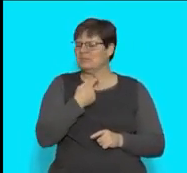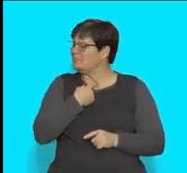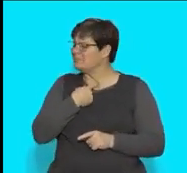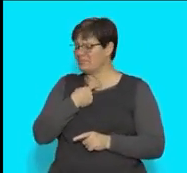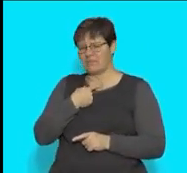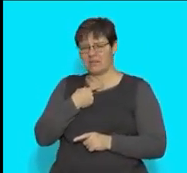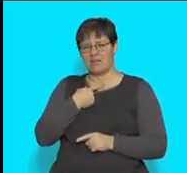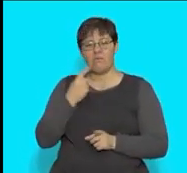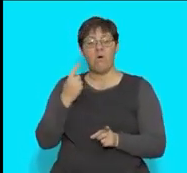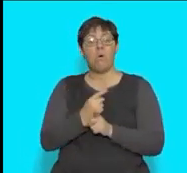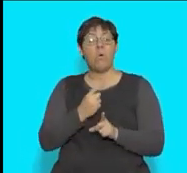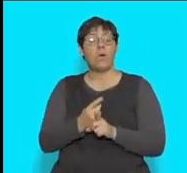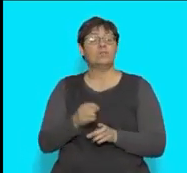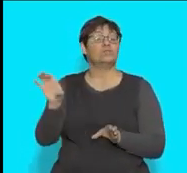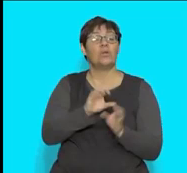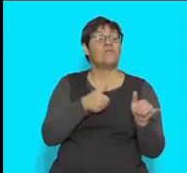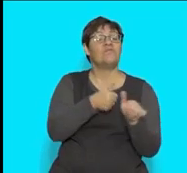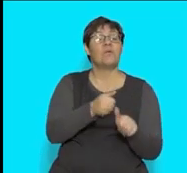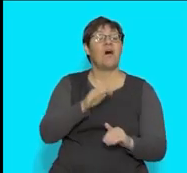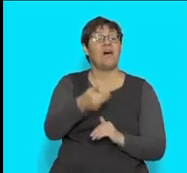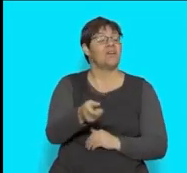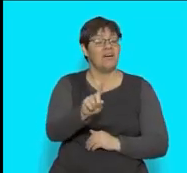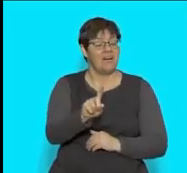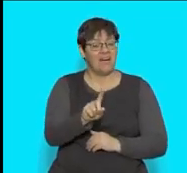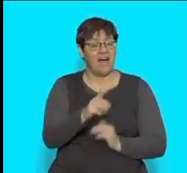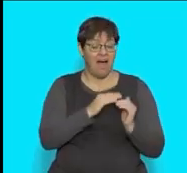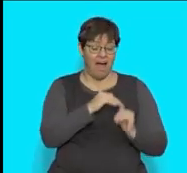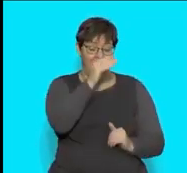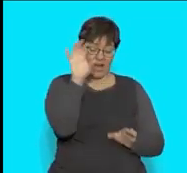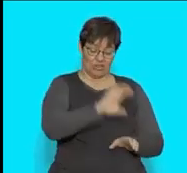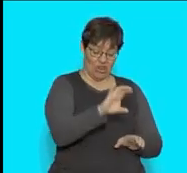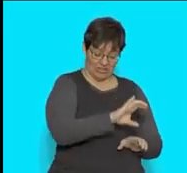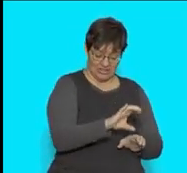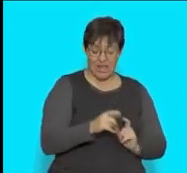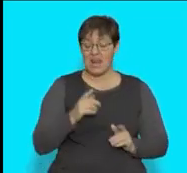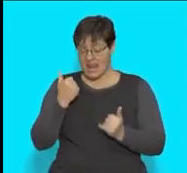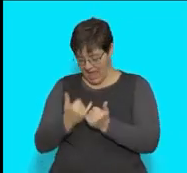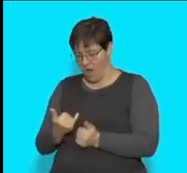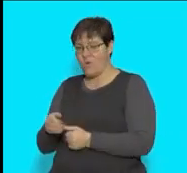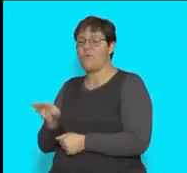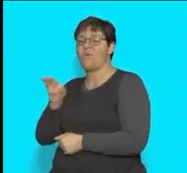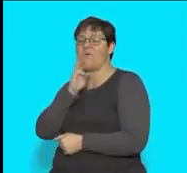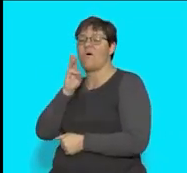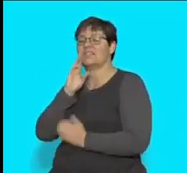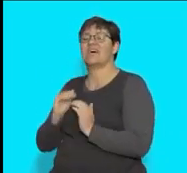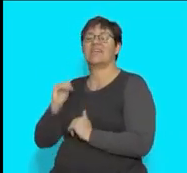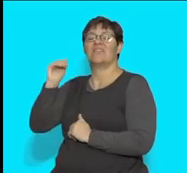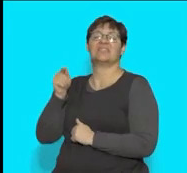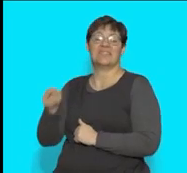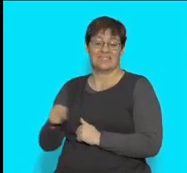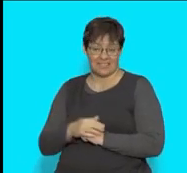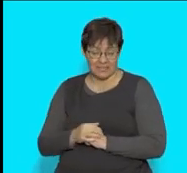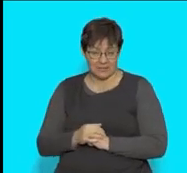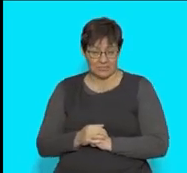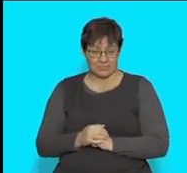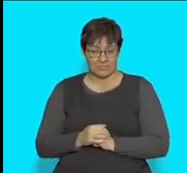what always follows salt? High concentration, low concentration. What follows?